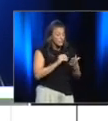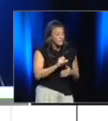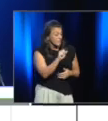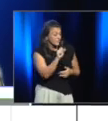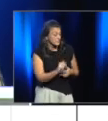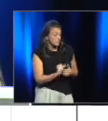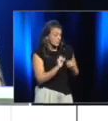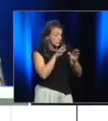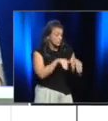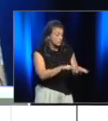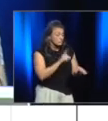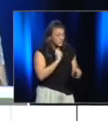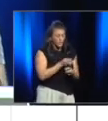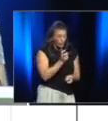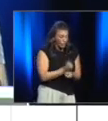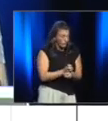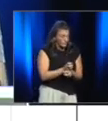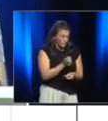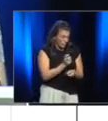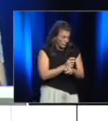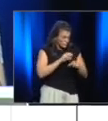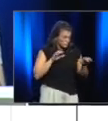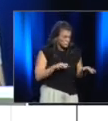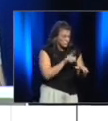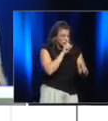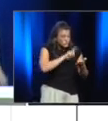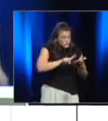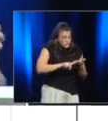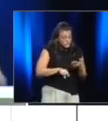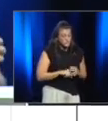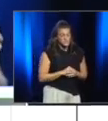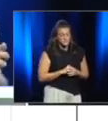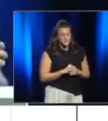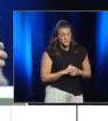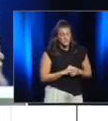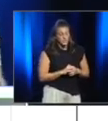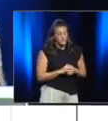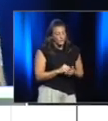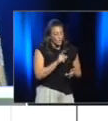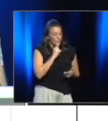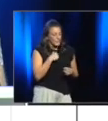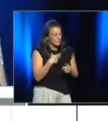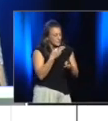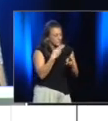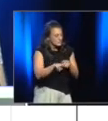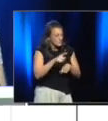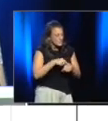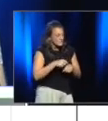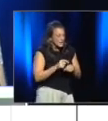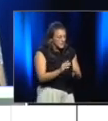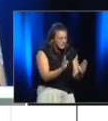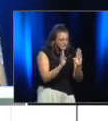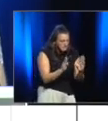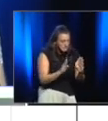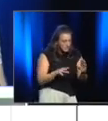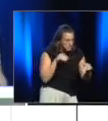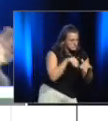hard. It's a hard place to do this kind of work. We have very limited windows and access to what's